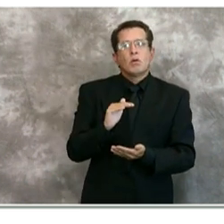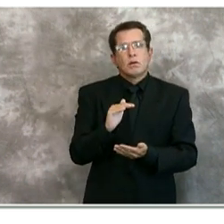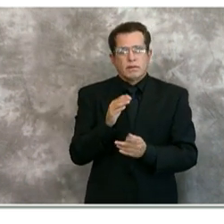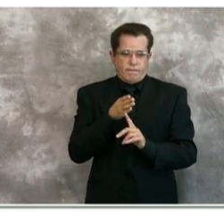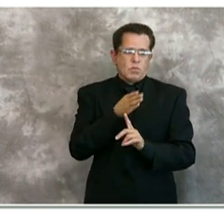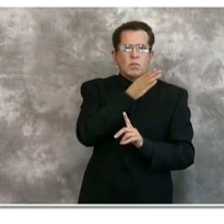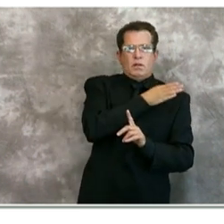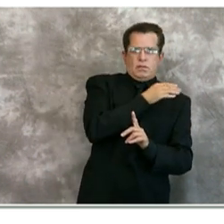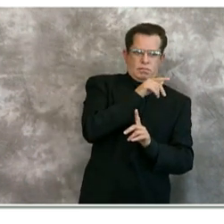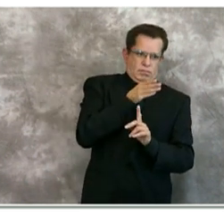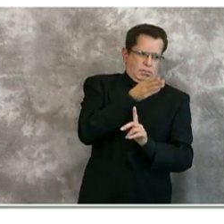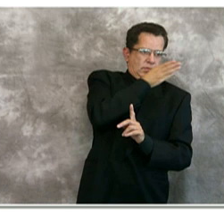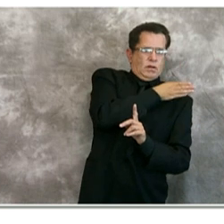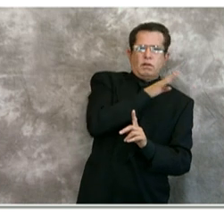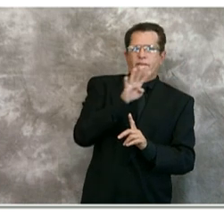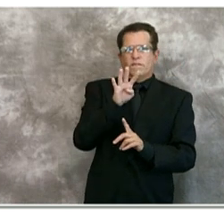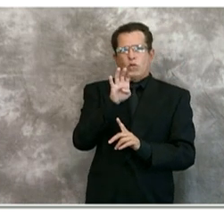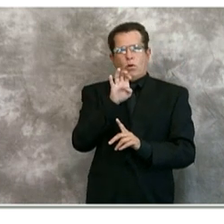report of